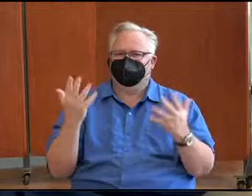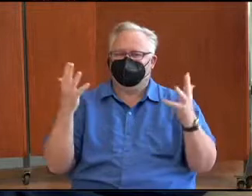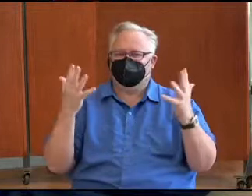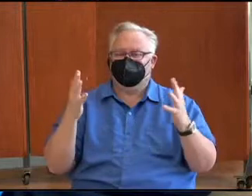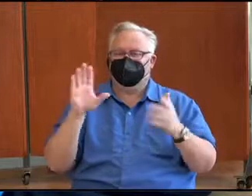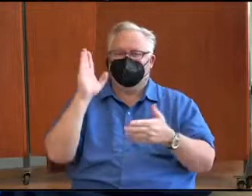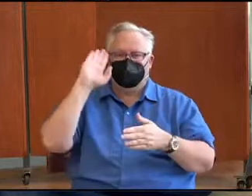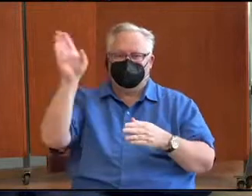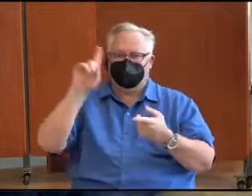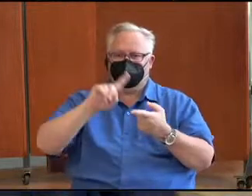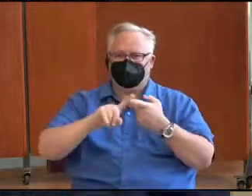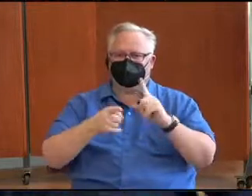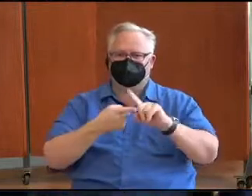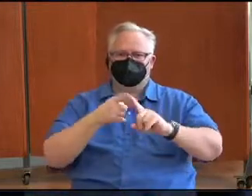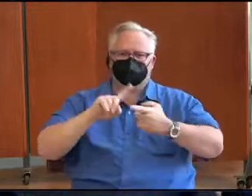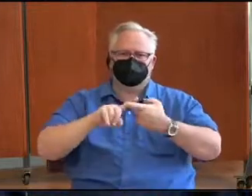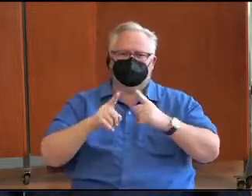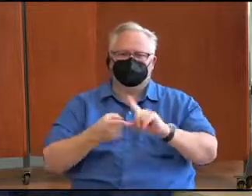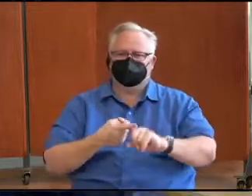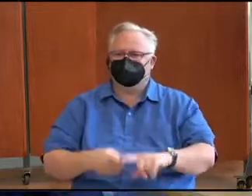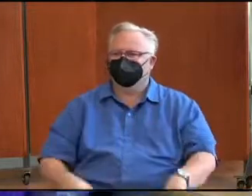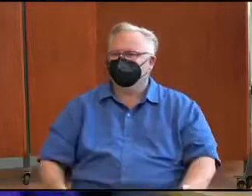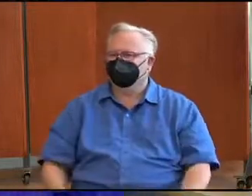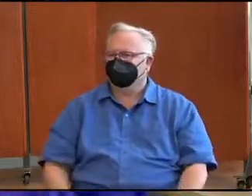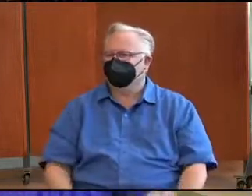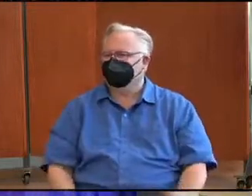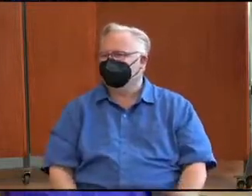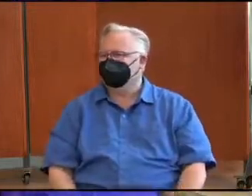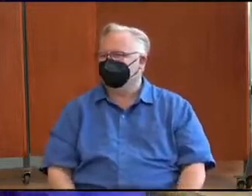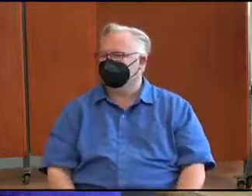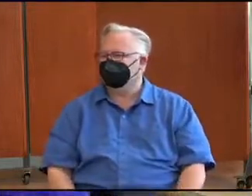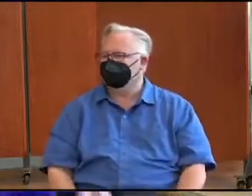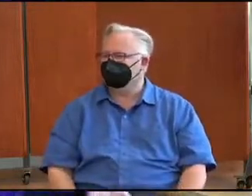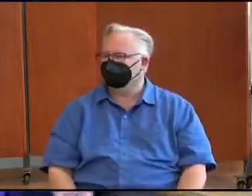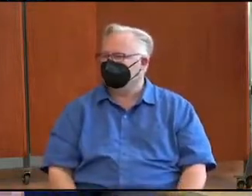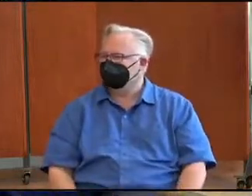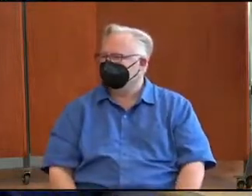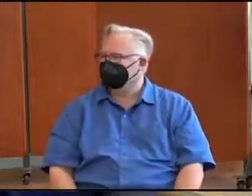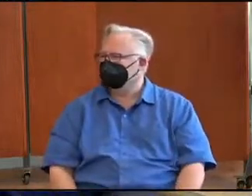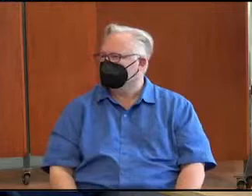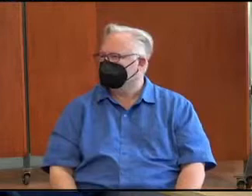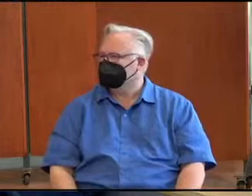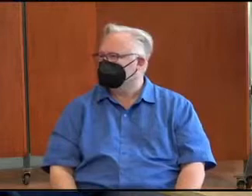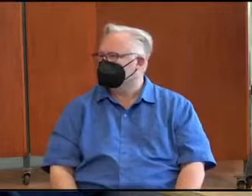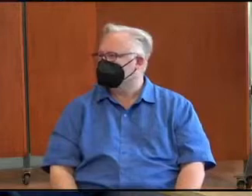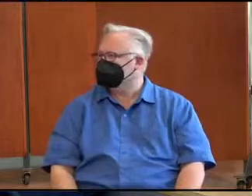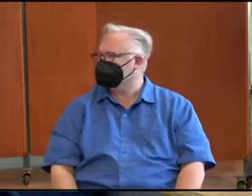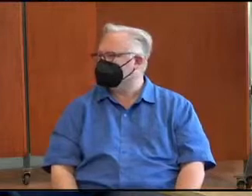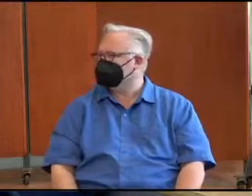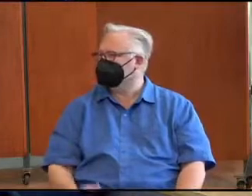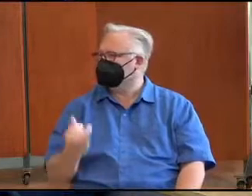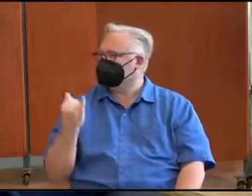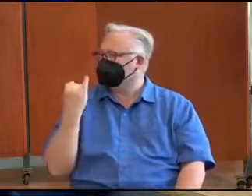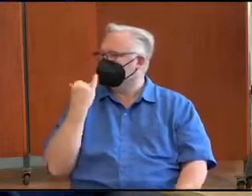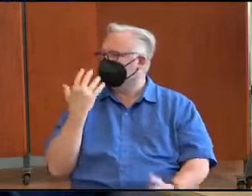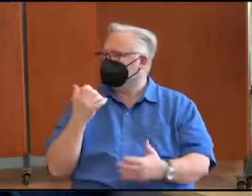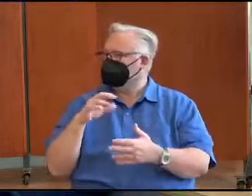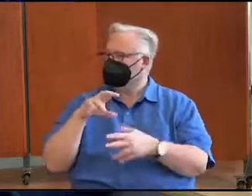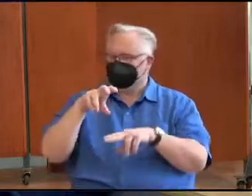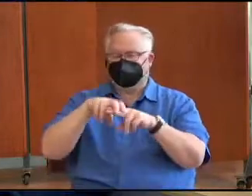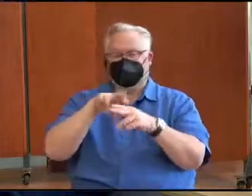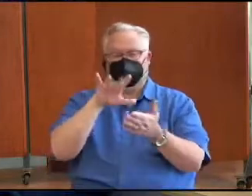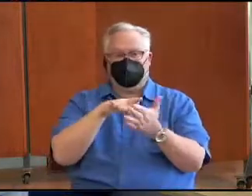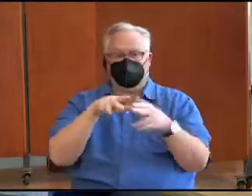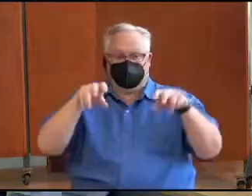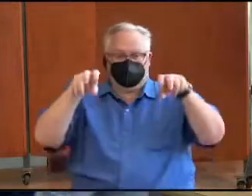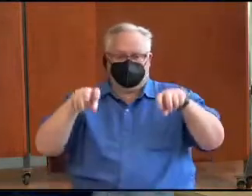Hi, friends. Hey, good to see you. Good morning. Good morning. You want to sit in here? You can sit in between us if you want. Good morning. Hi, welcome.